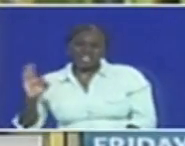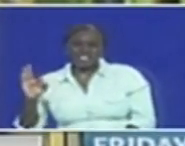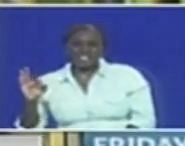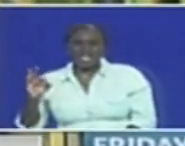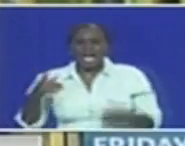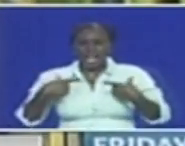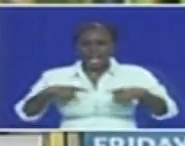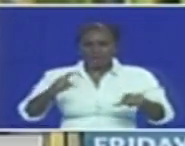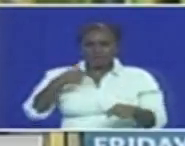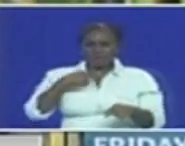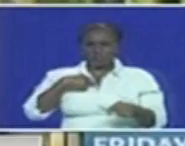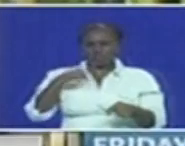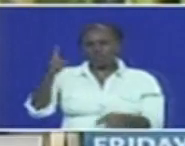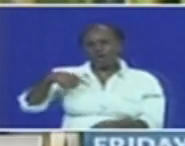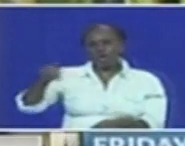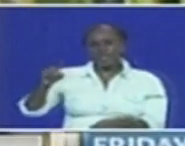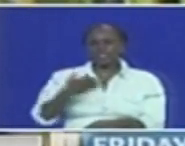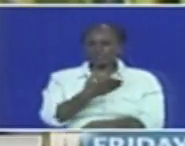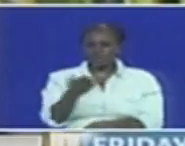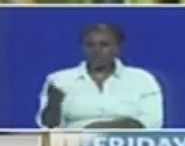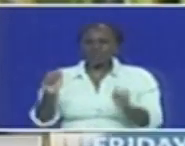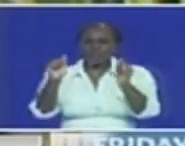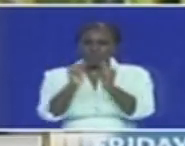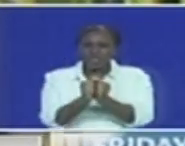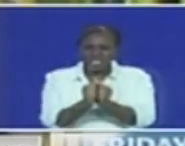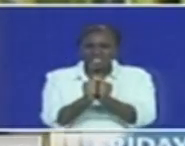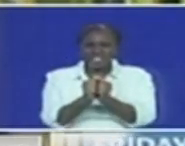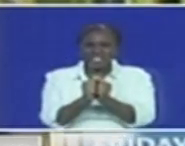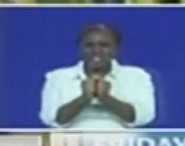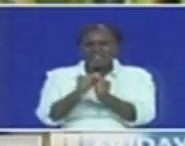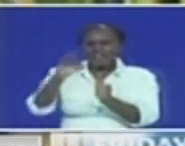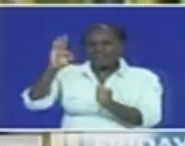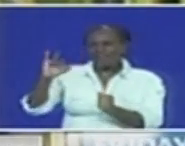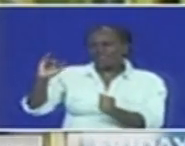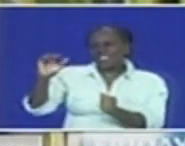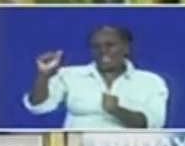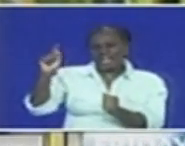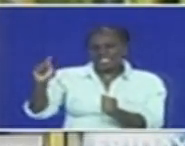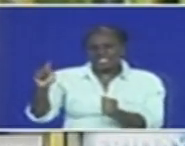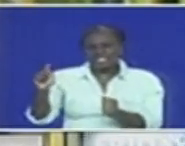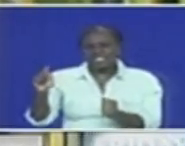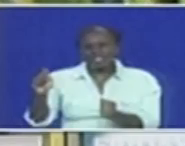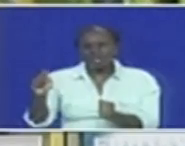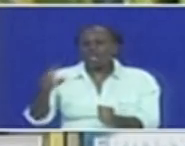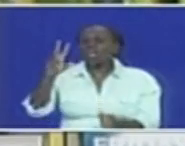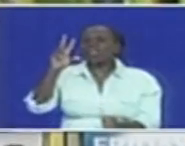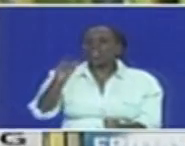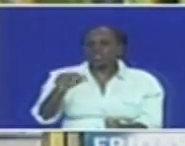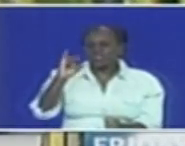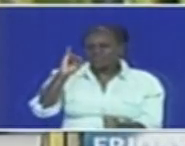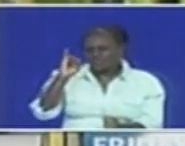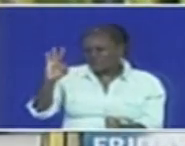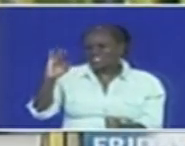Allow me to correct you with ftiach, not futiach, not